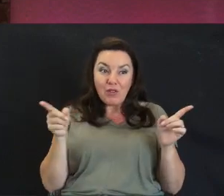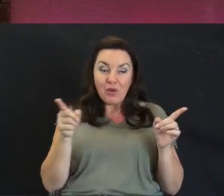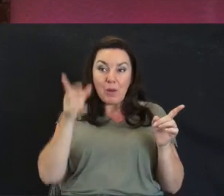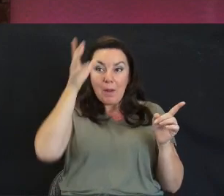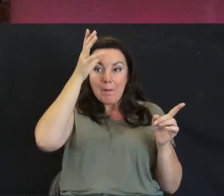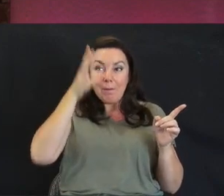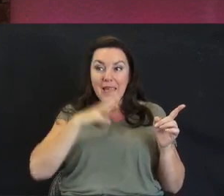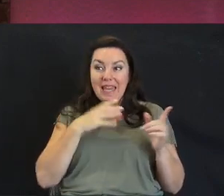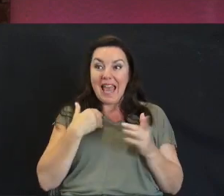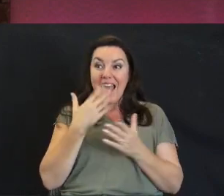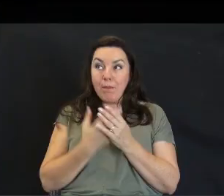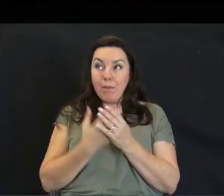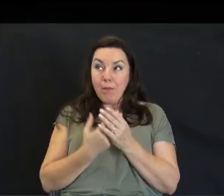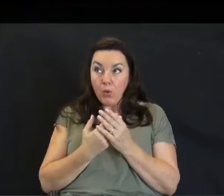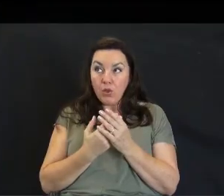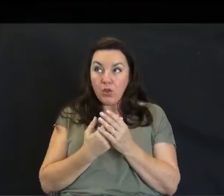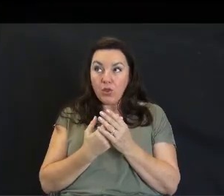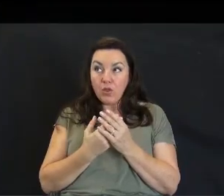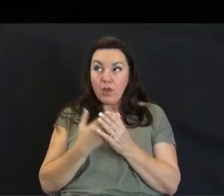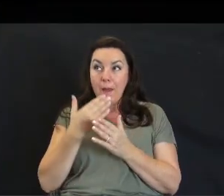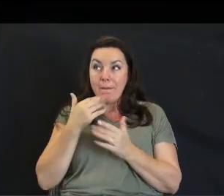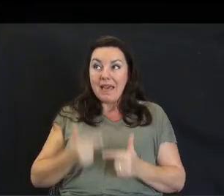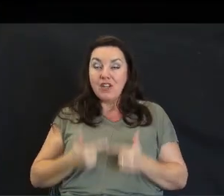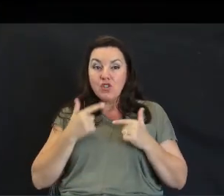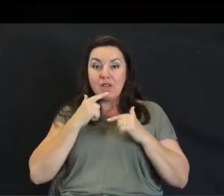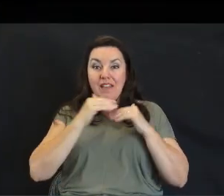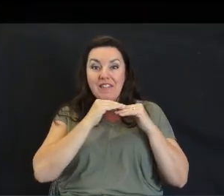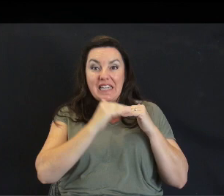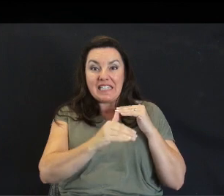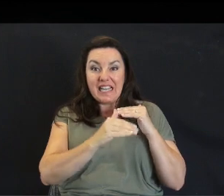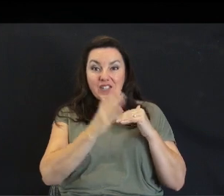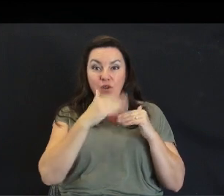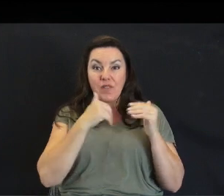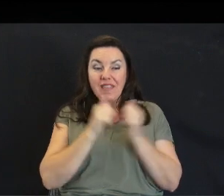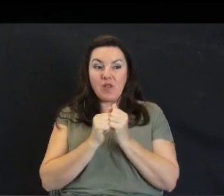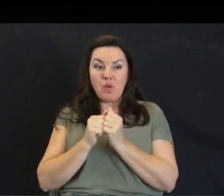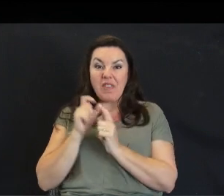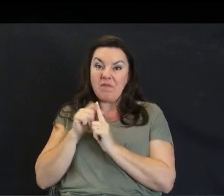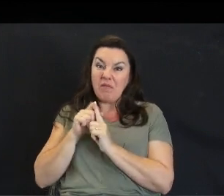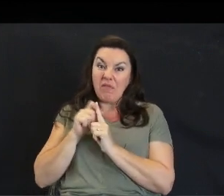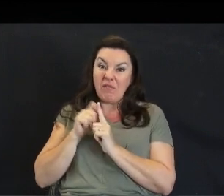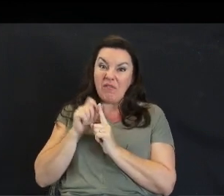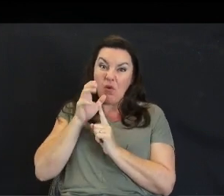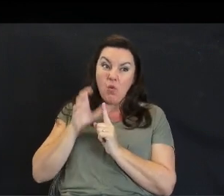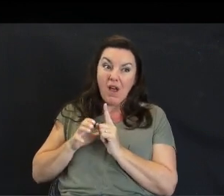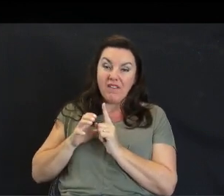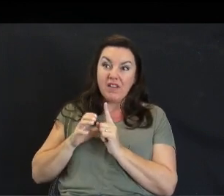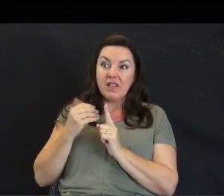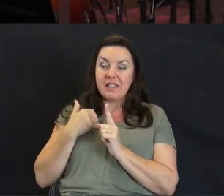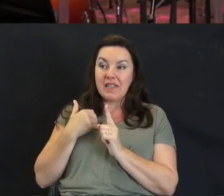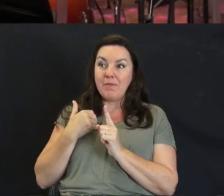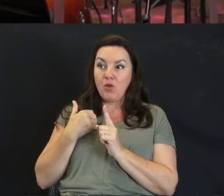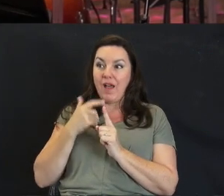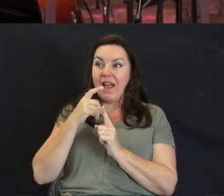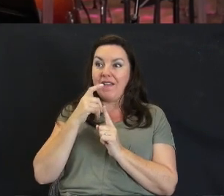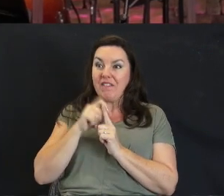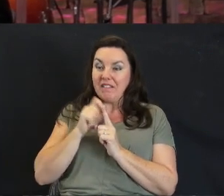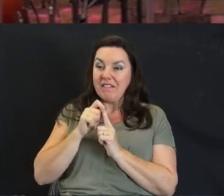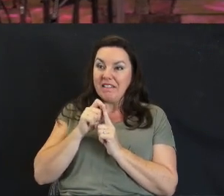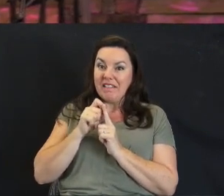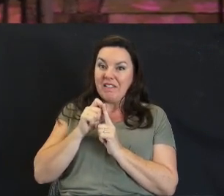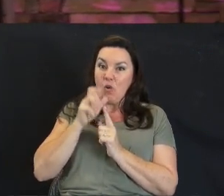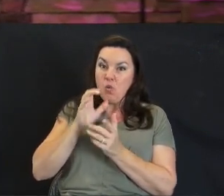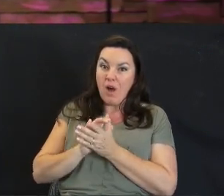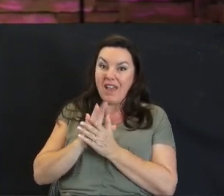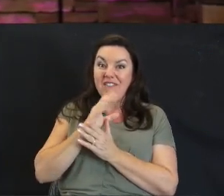Have both Better to live in a desert Than with a quarrelsome and nagging wife Some of you have a quarrelsome and nagging wife And you live in the